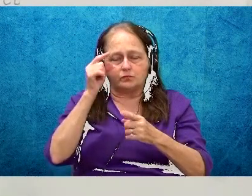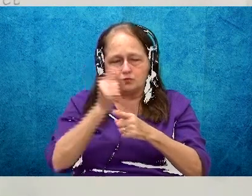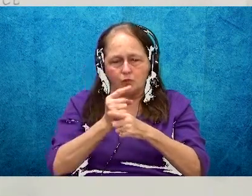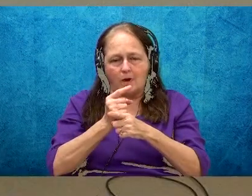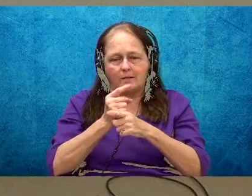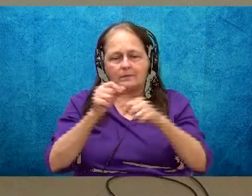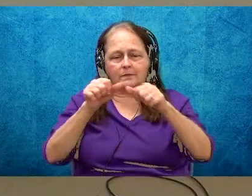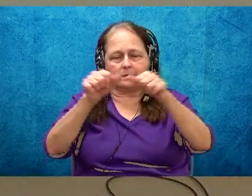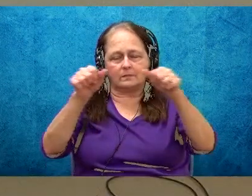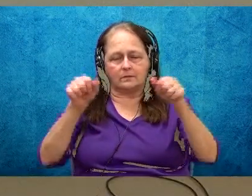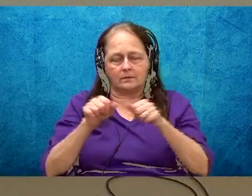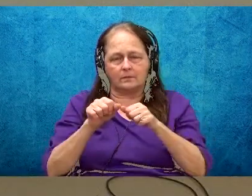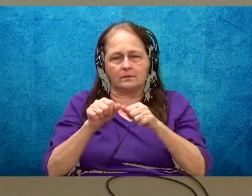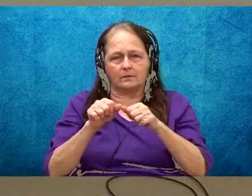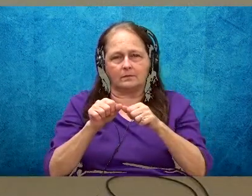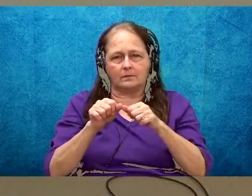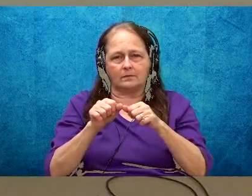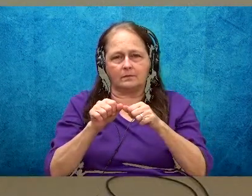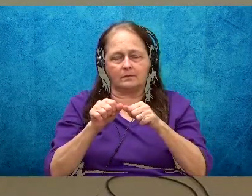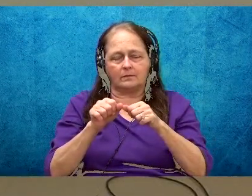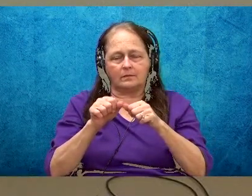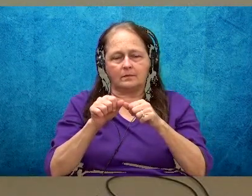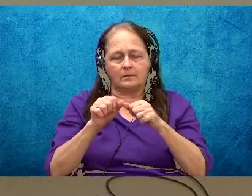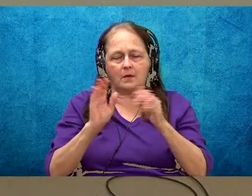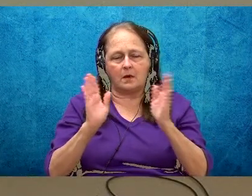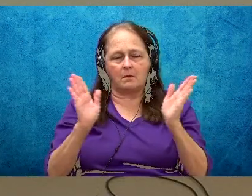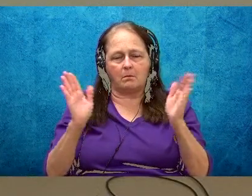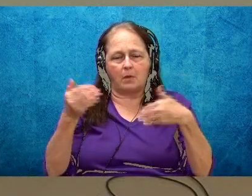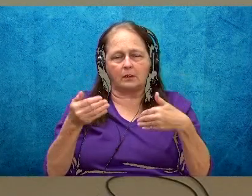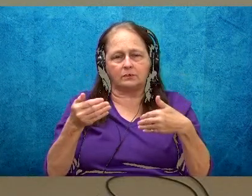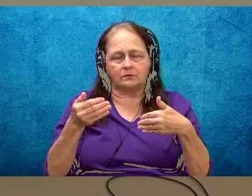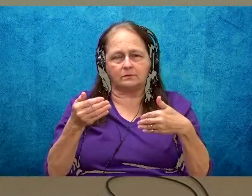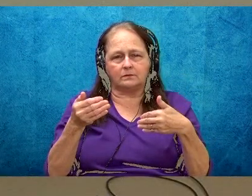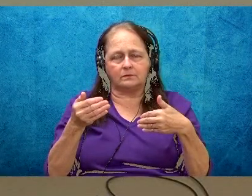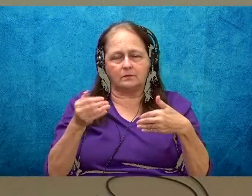area of this box.